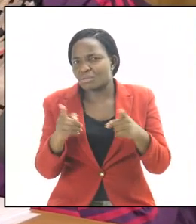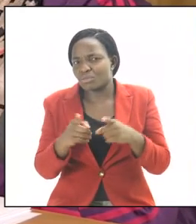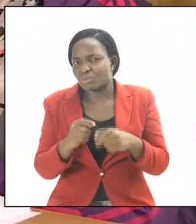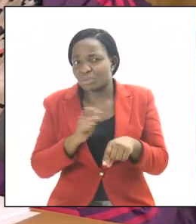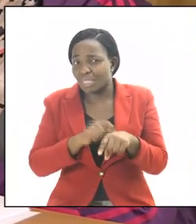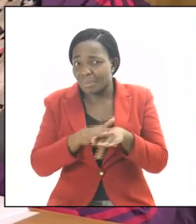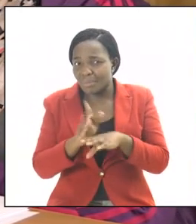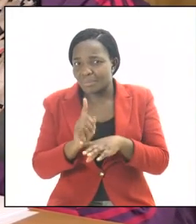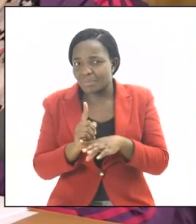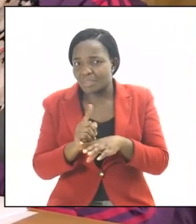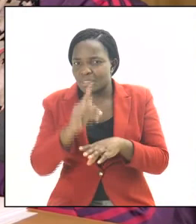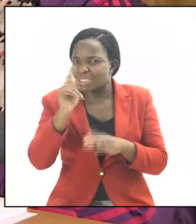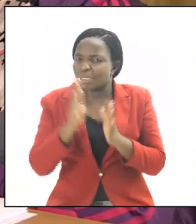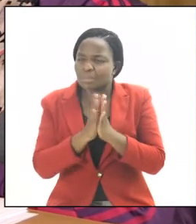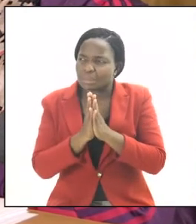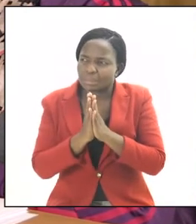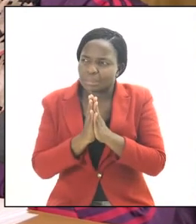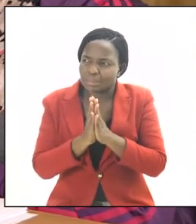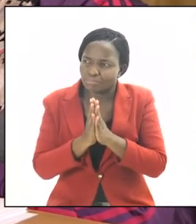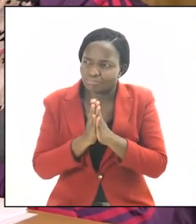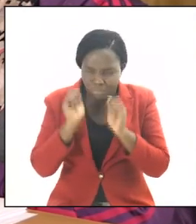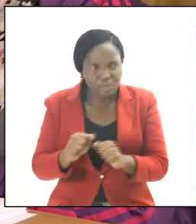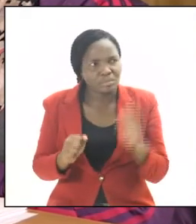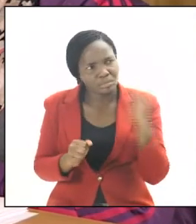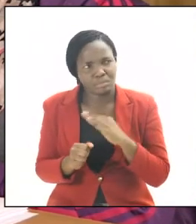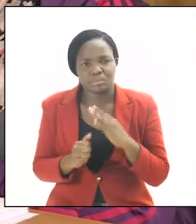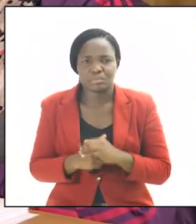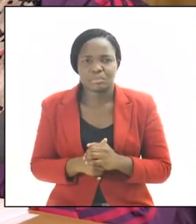waste. We should call Miss Winters.